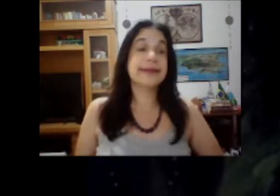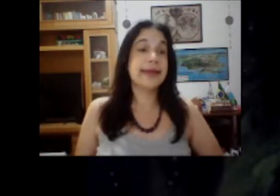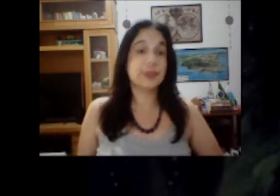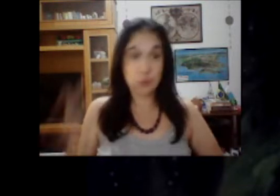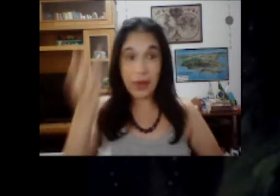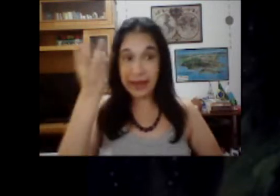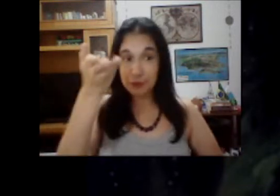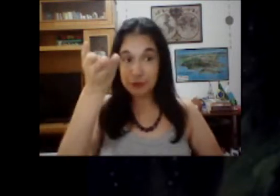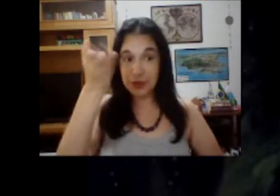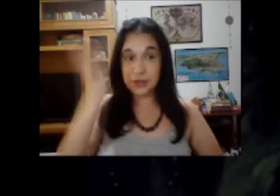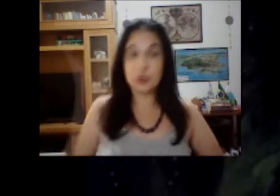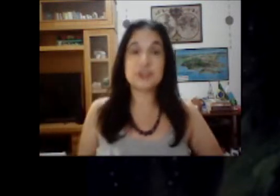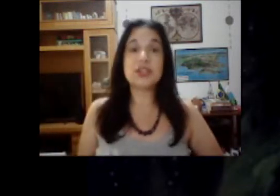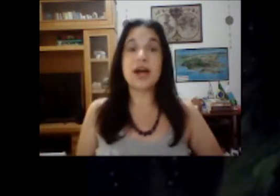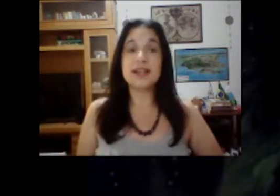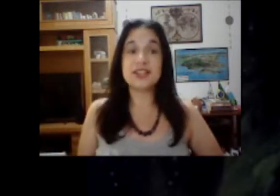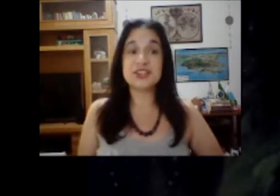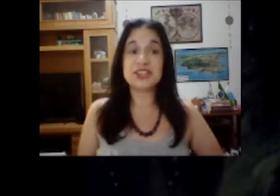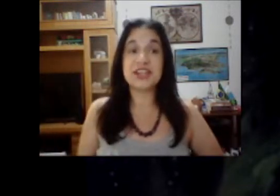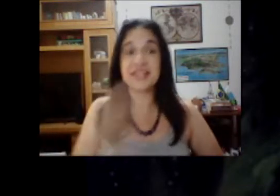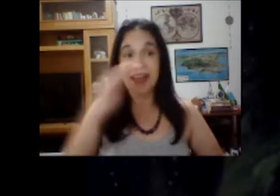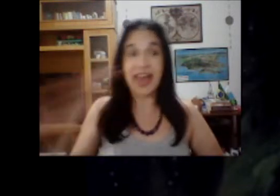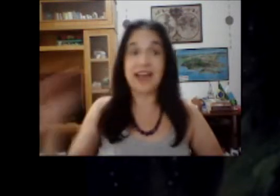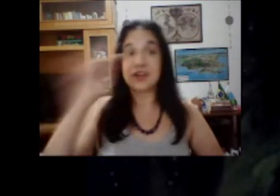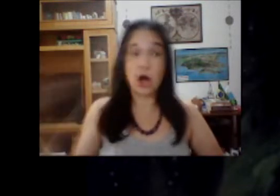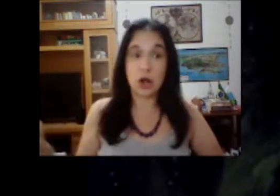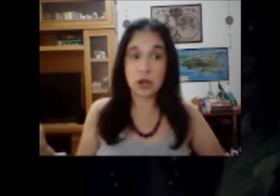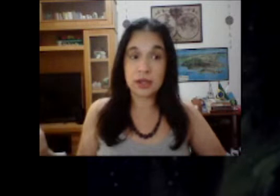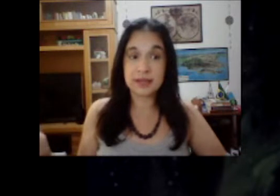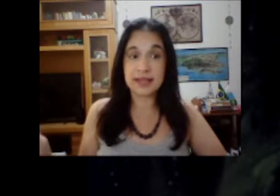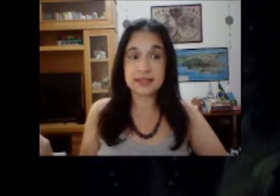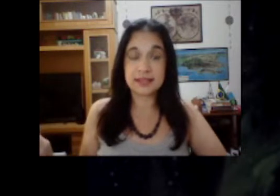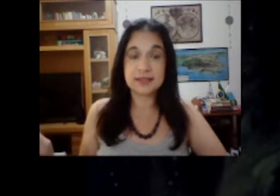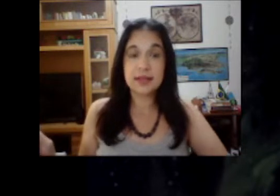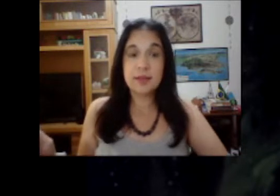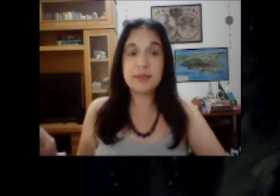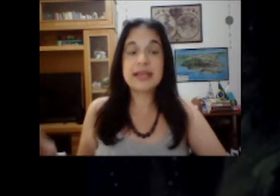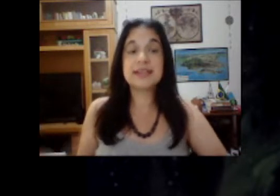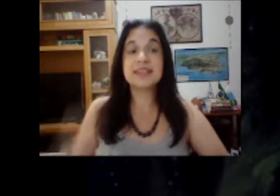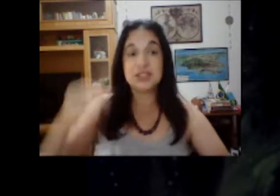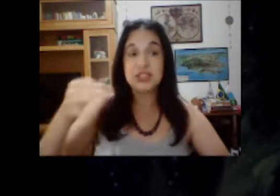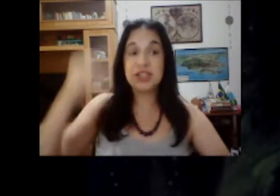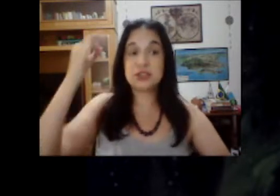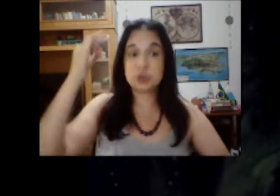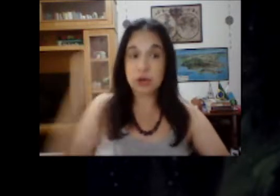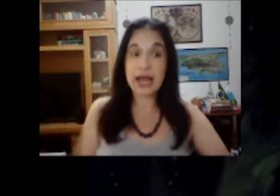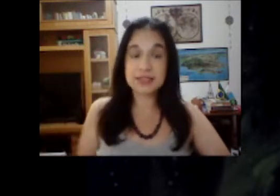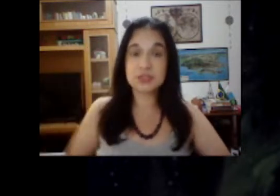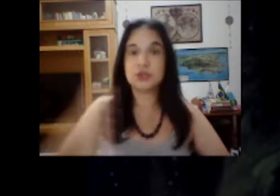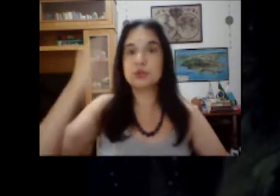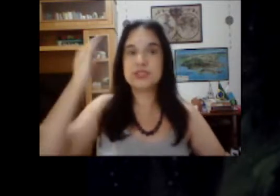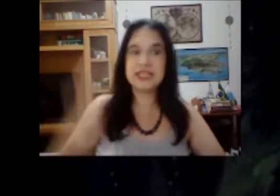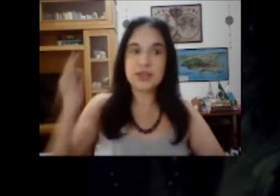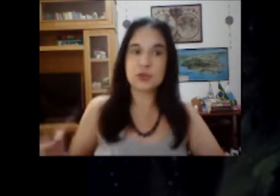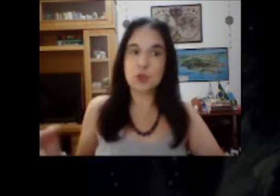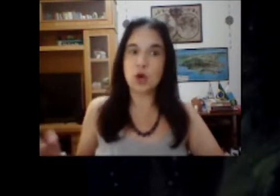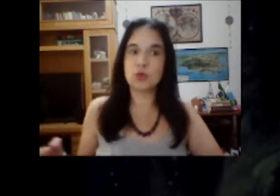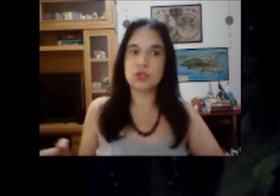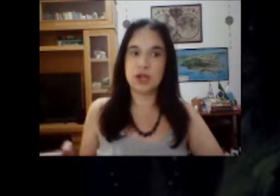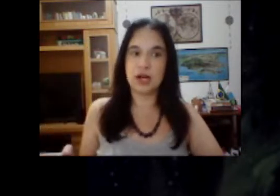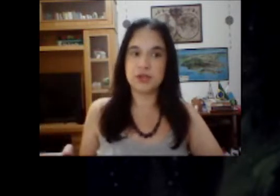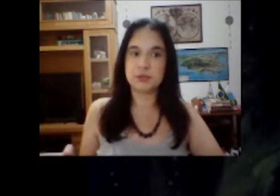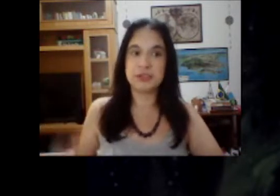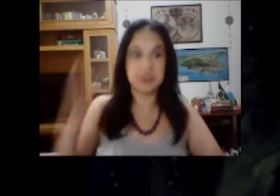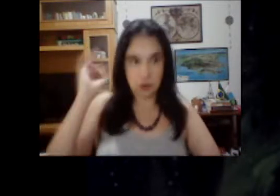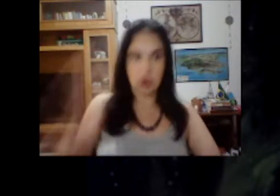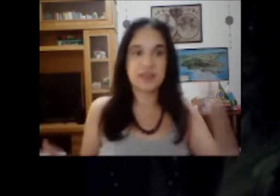And his wife here was not understanding at all in that sense, because she tried to dethrone